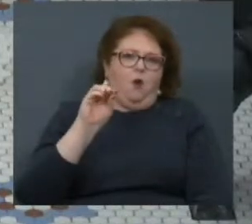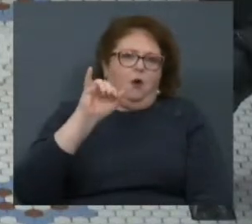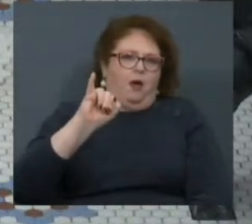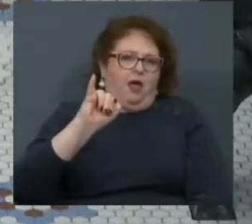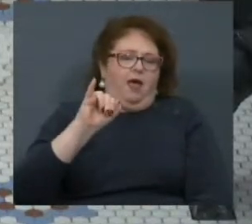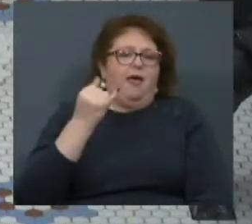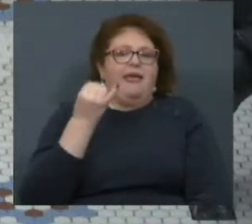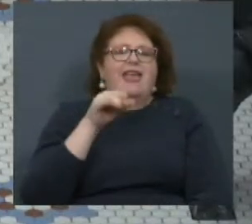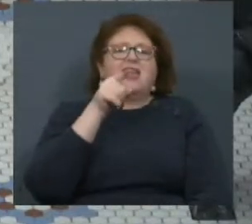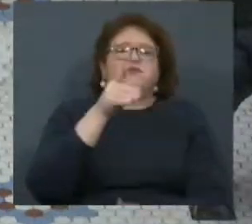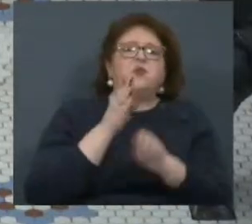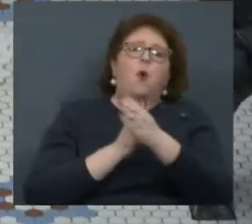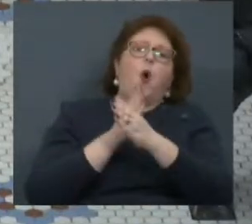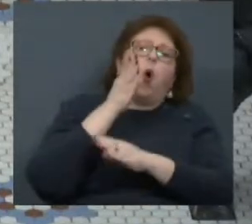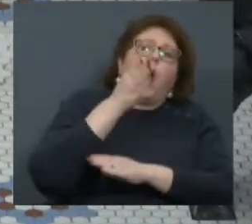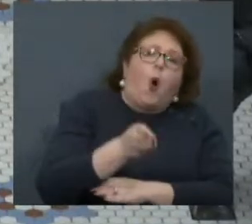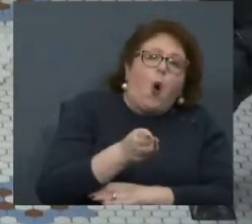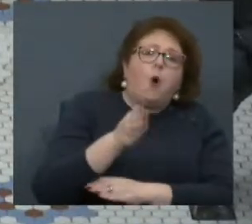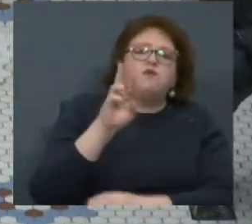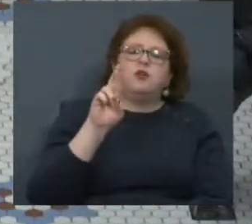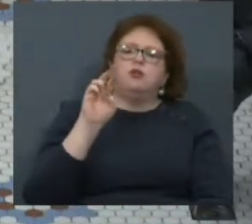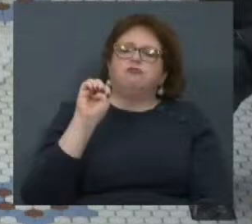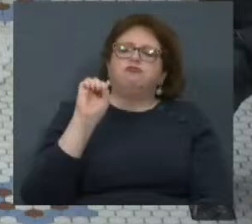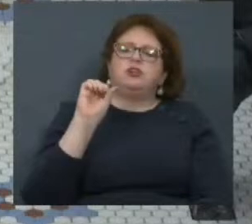you over-resource a law enforcement